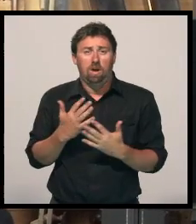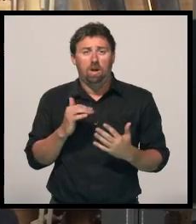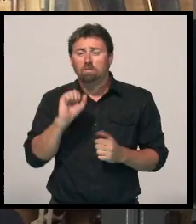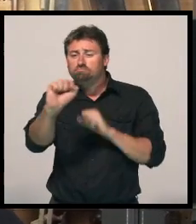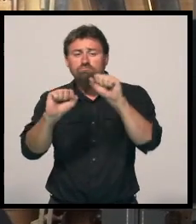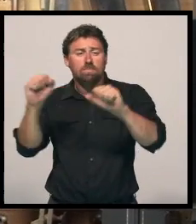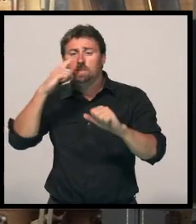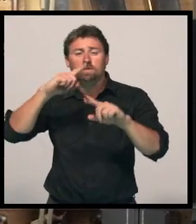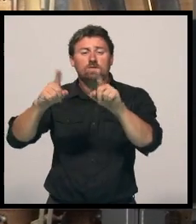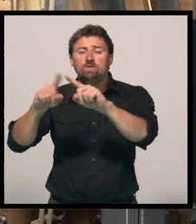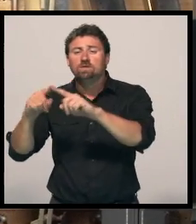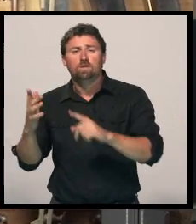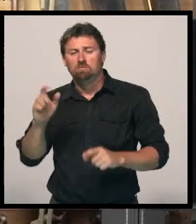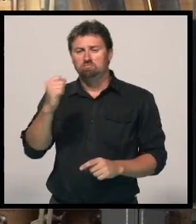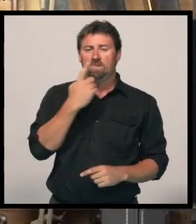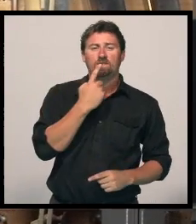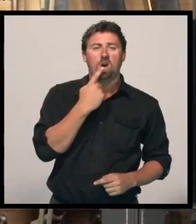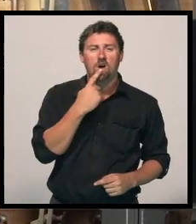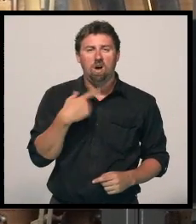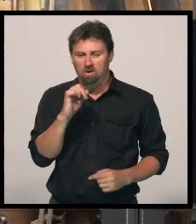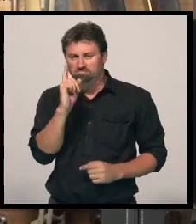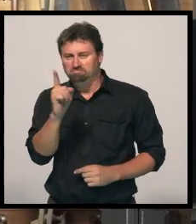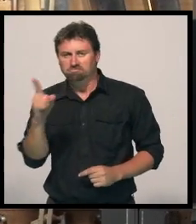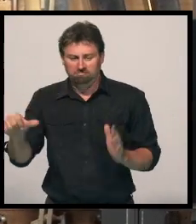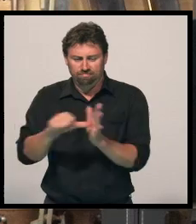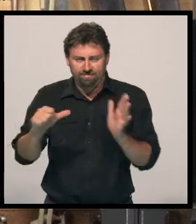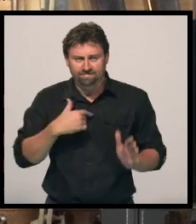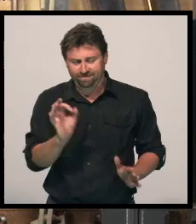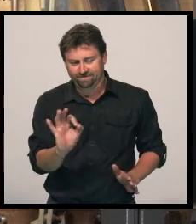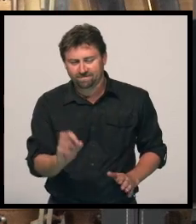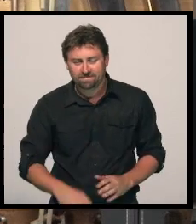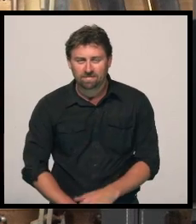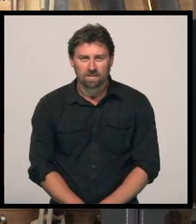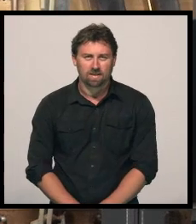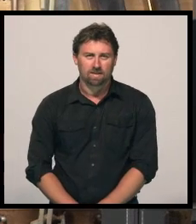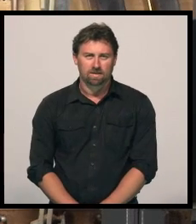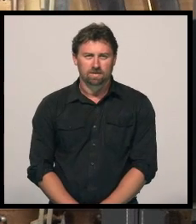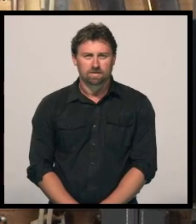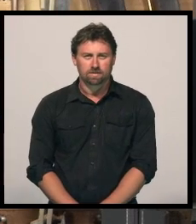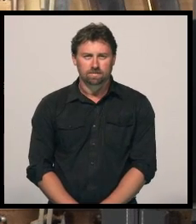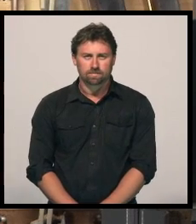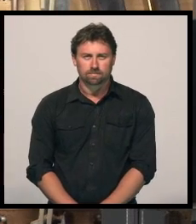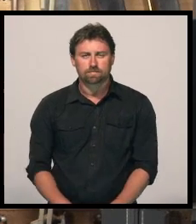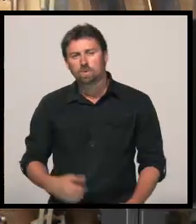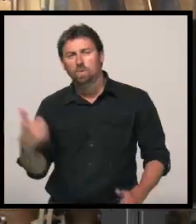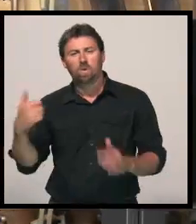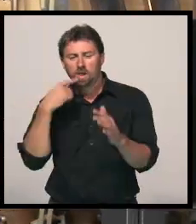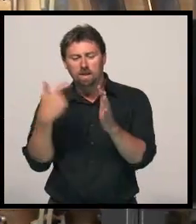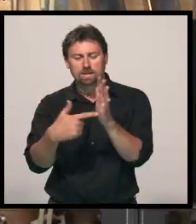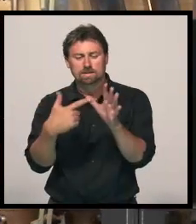There is no hard and fast rules to it. What I'm going to do is cut on the table saw